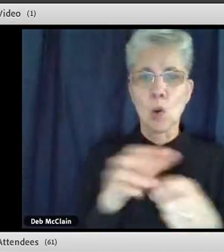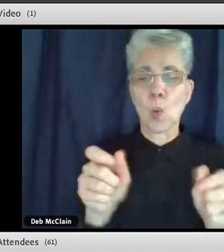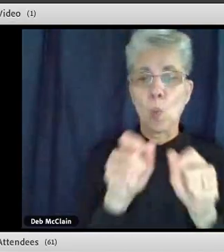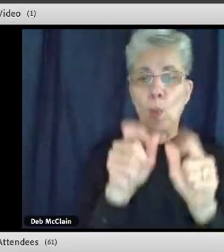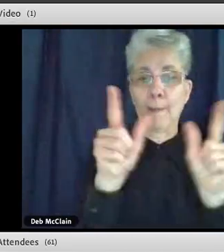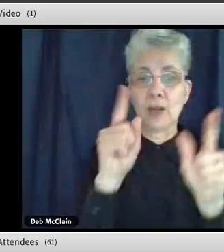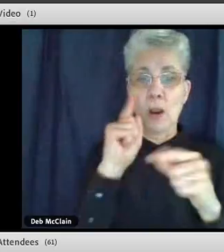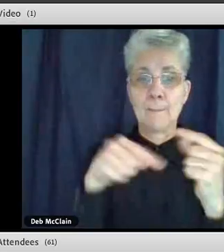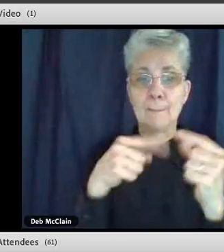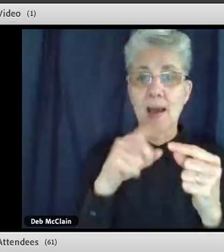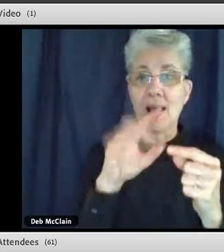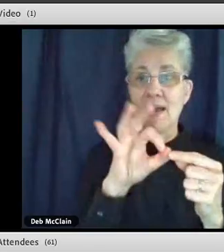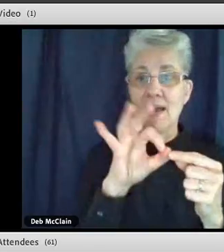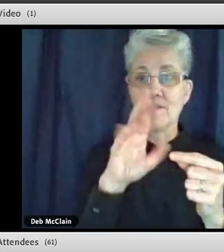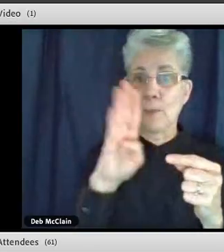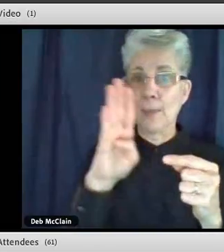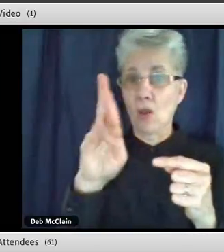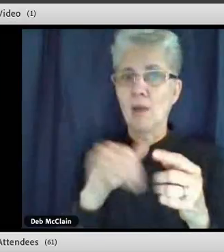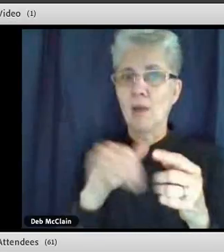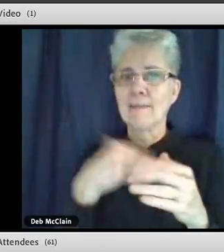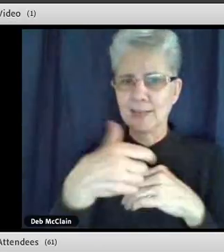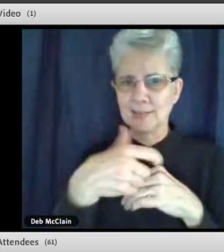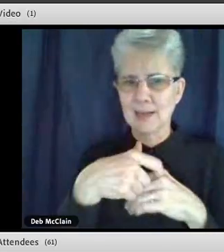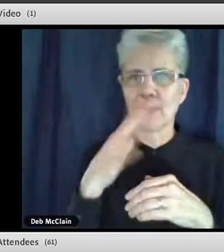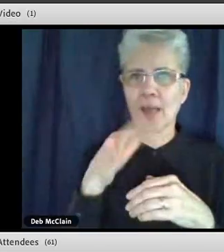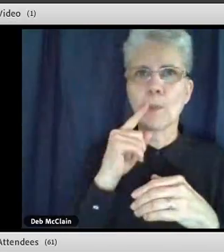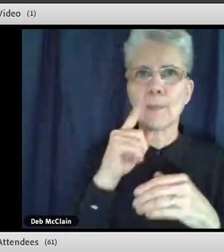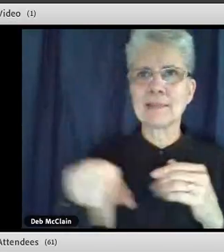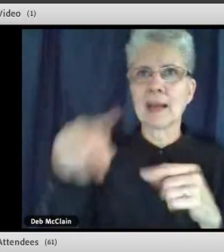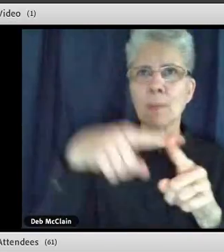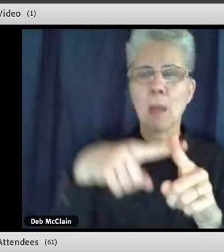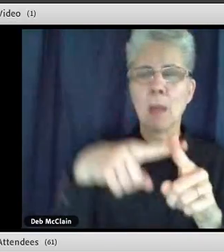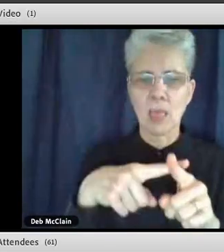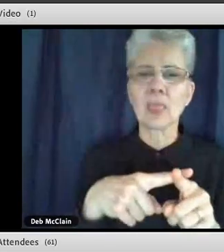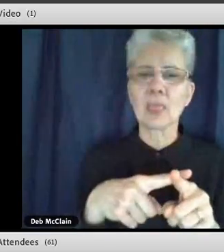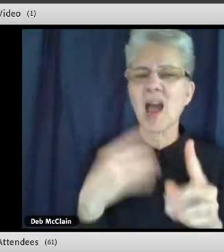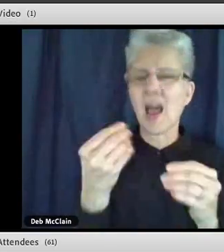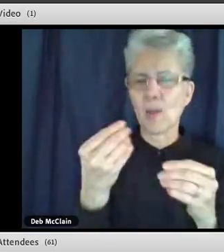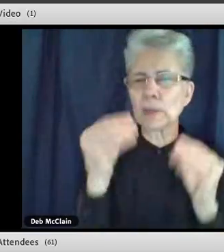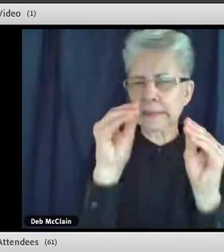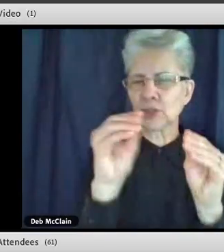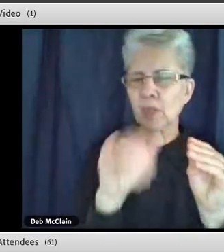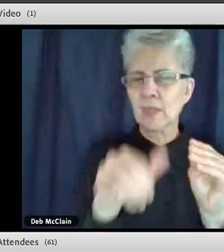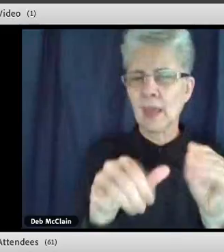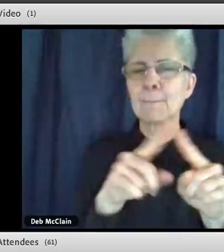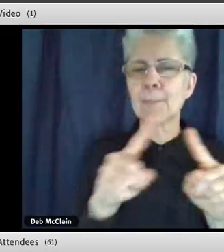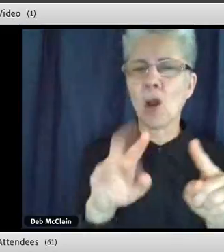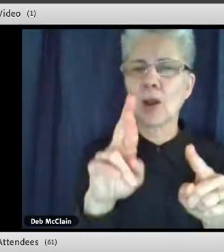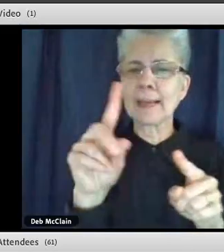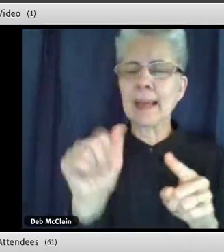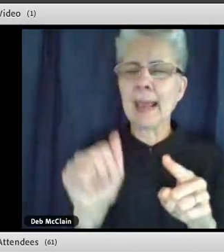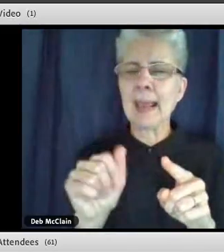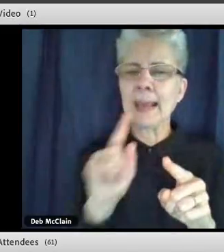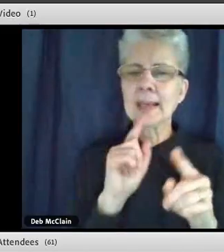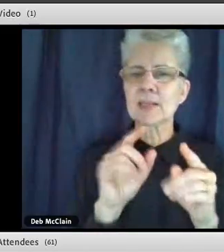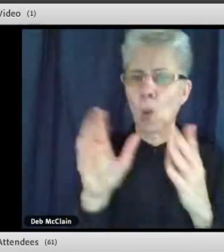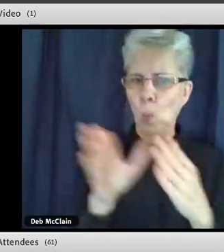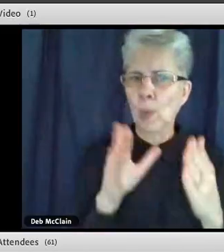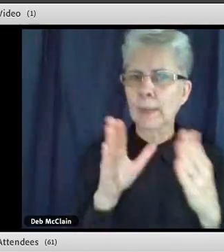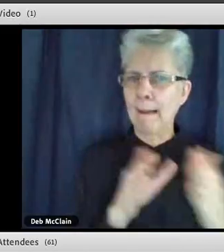to that next time. That'll be next month. I'll give that. But RDA is